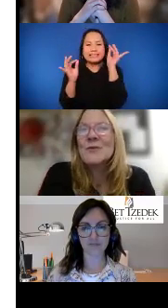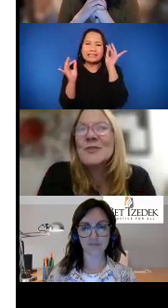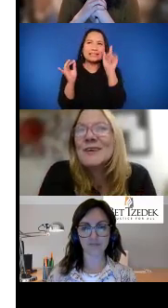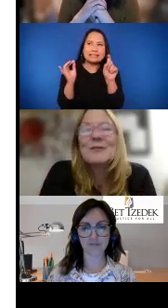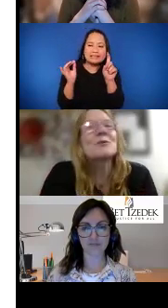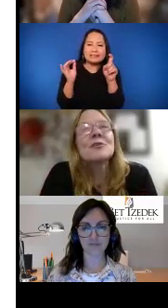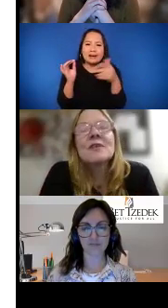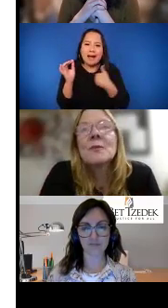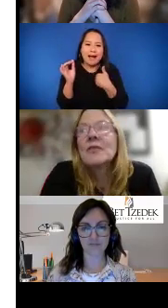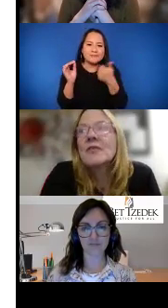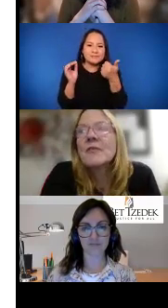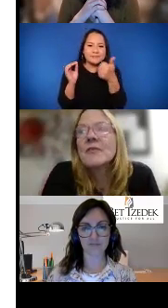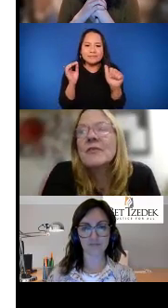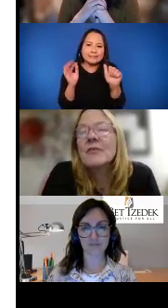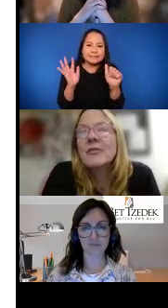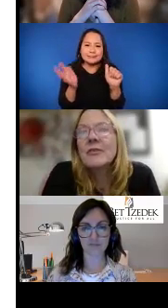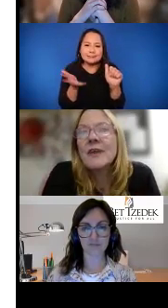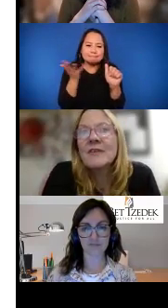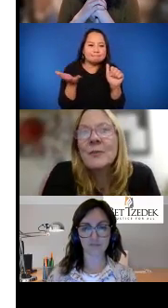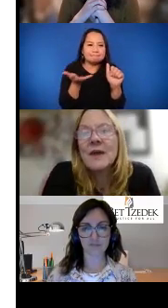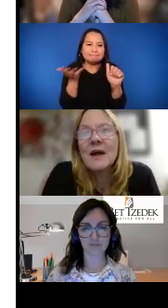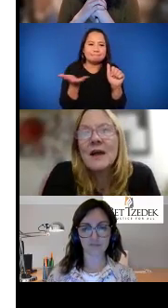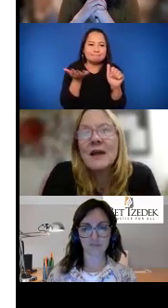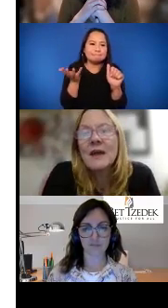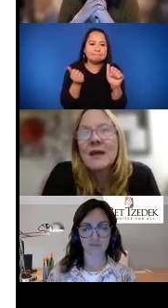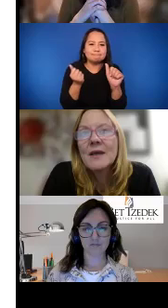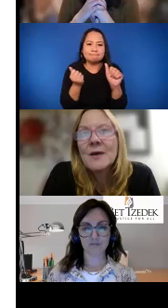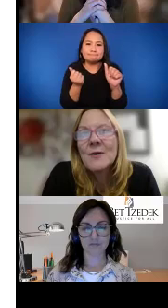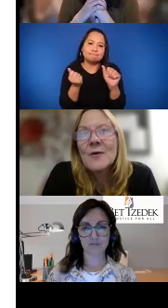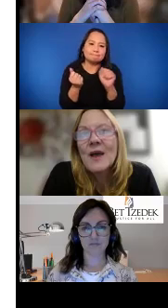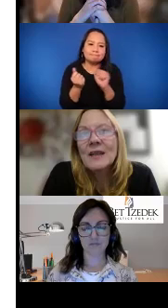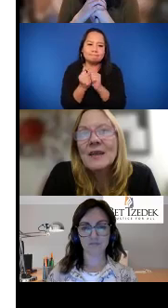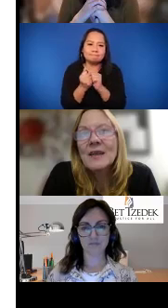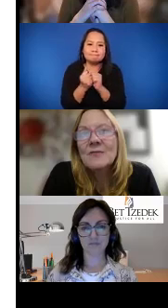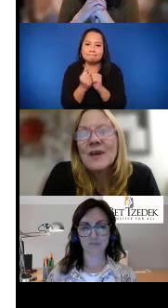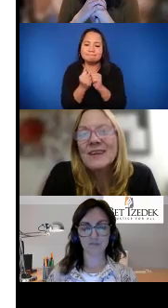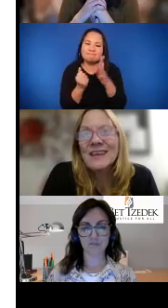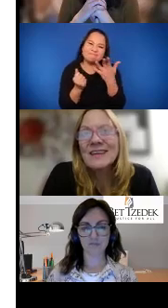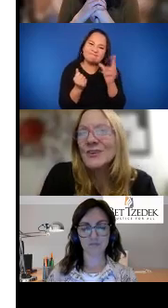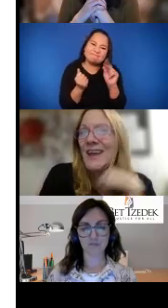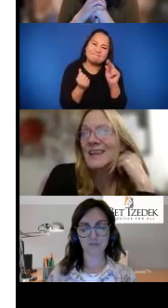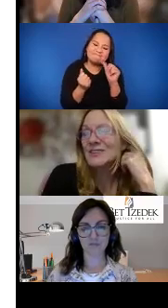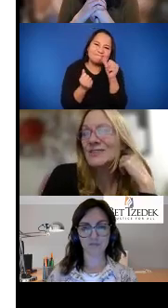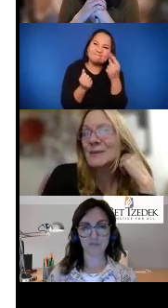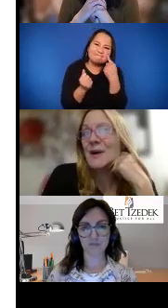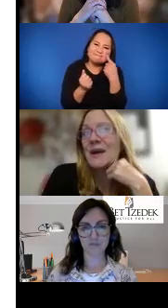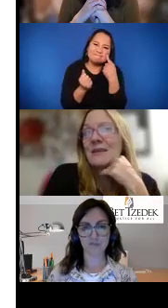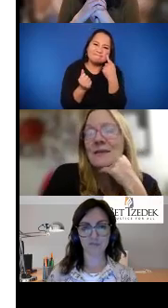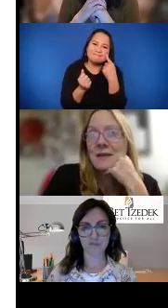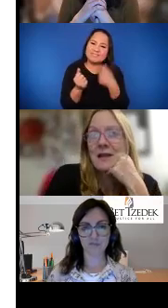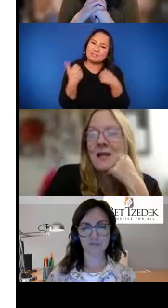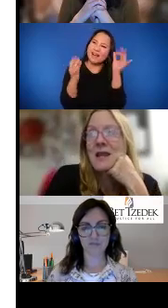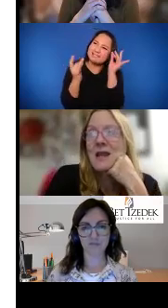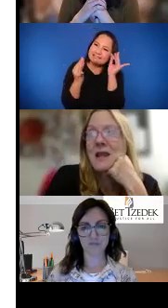I don't think so. I'm just trying to think whether the DFPI or any regulatory agency